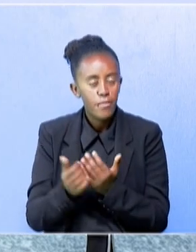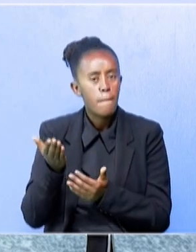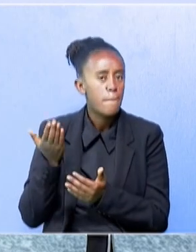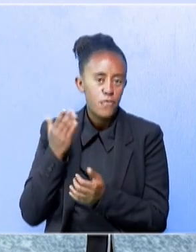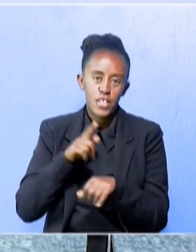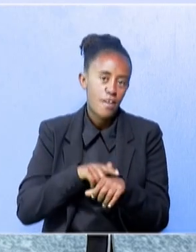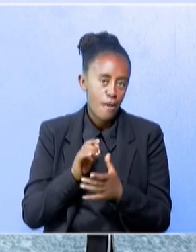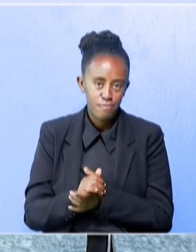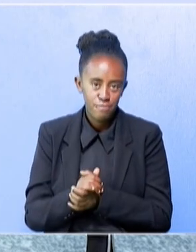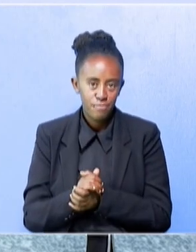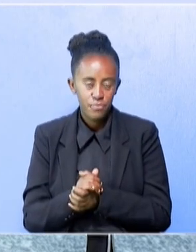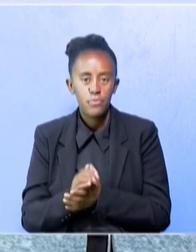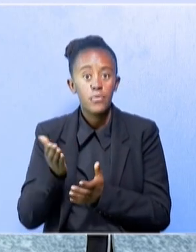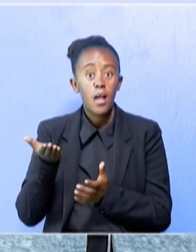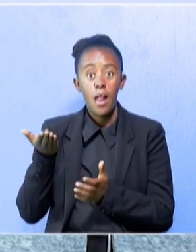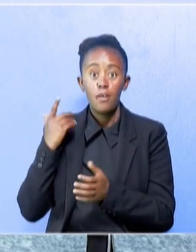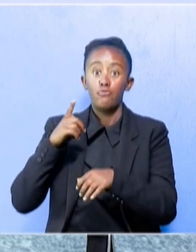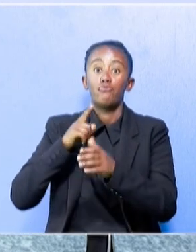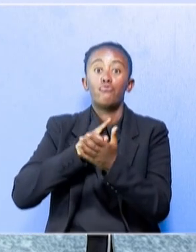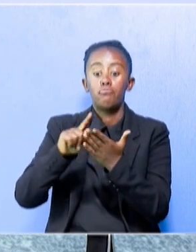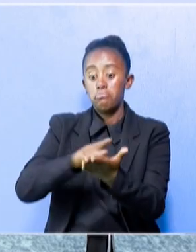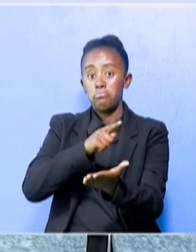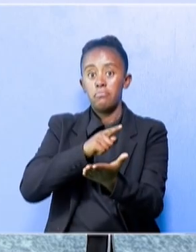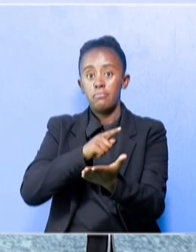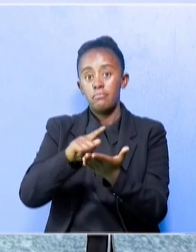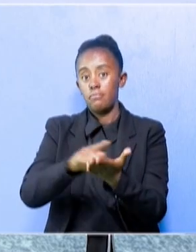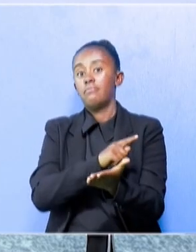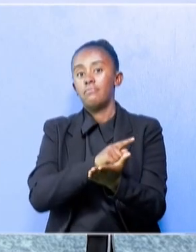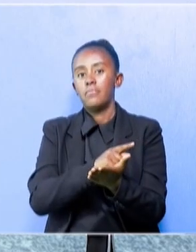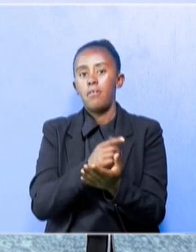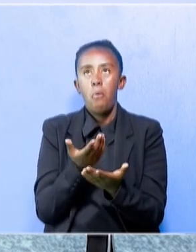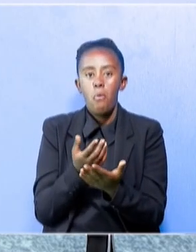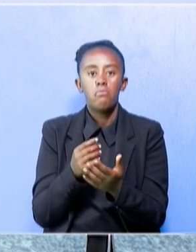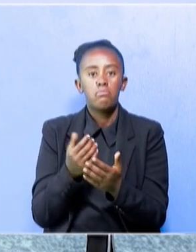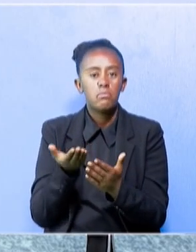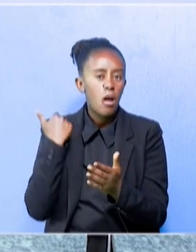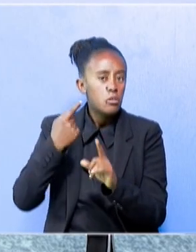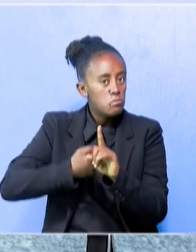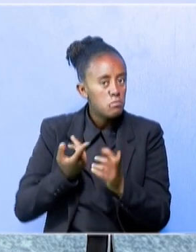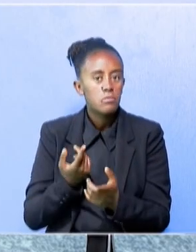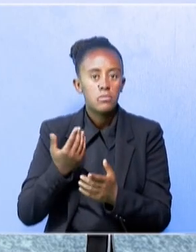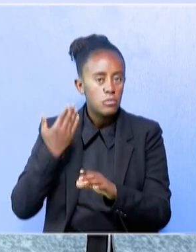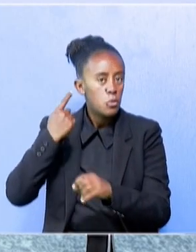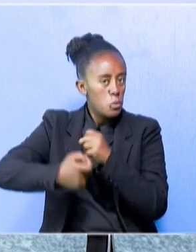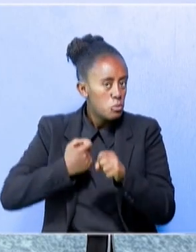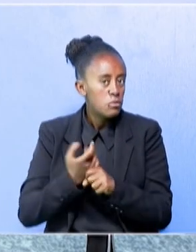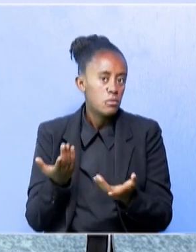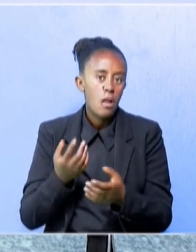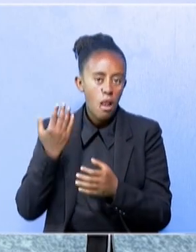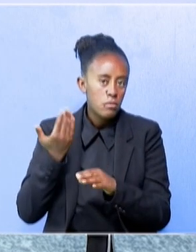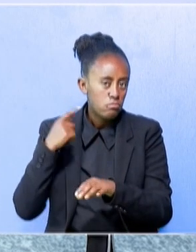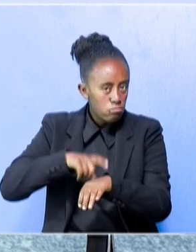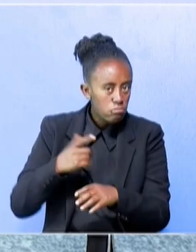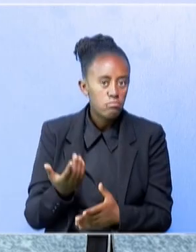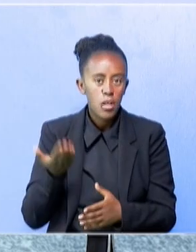time. Last week means it is similar with what? Last month, last year, last time,